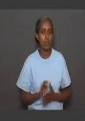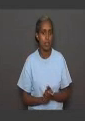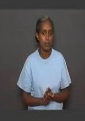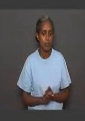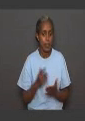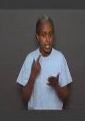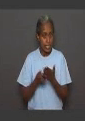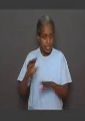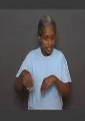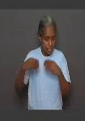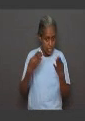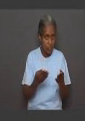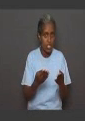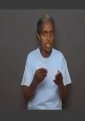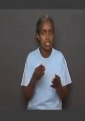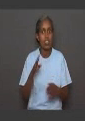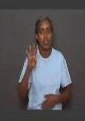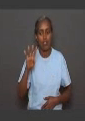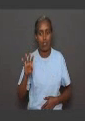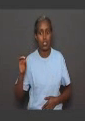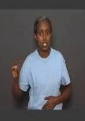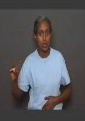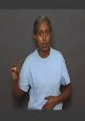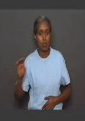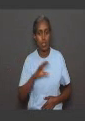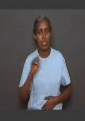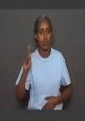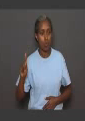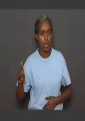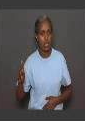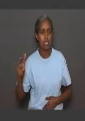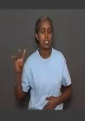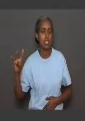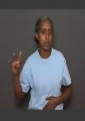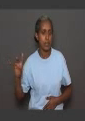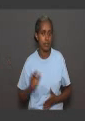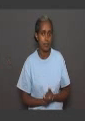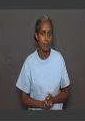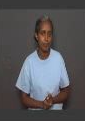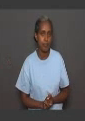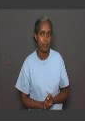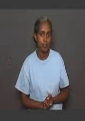This gives us 4, 0, and 1, 7.